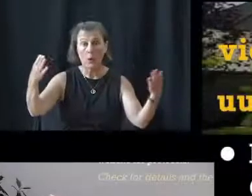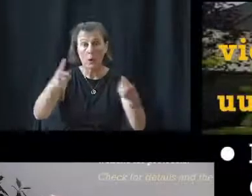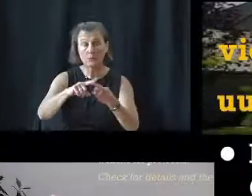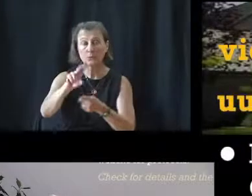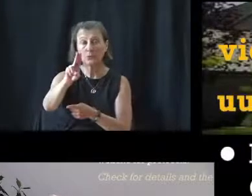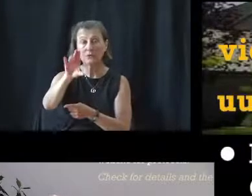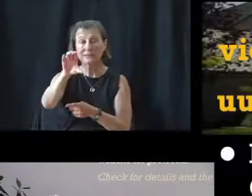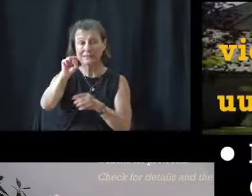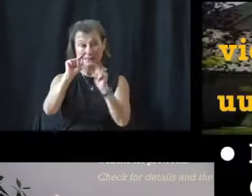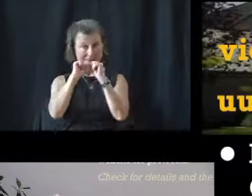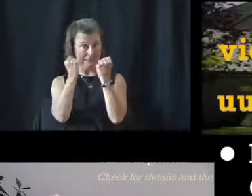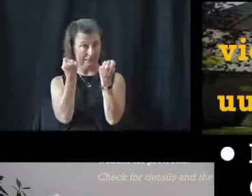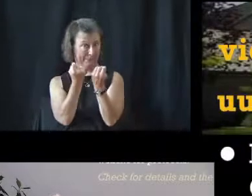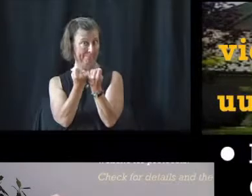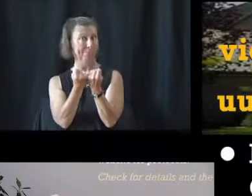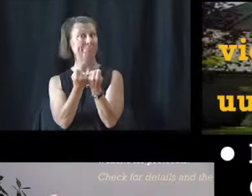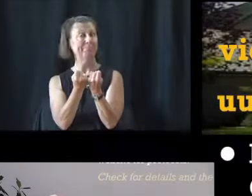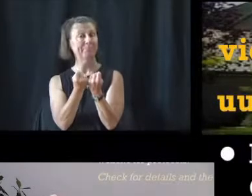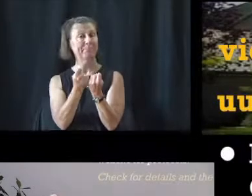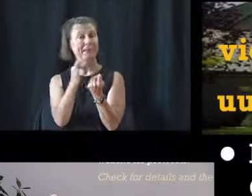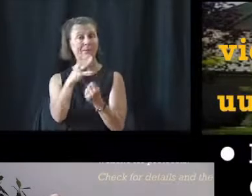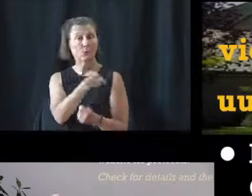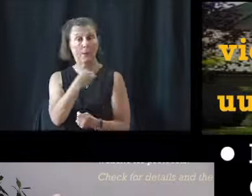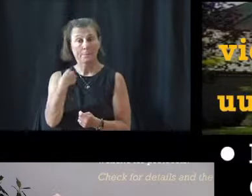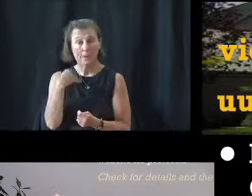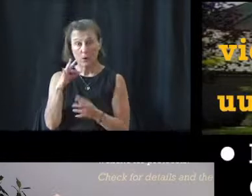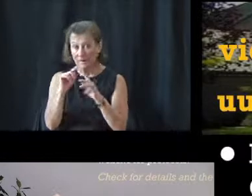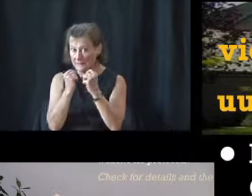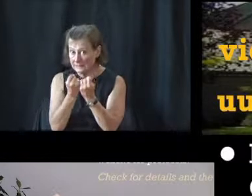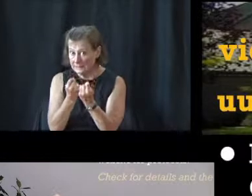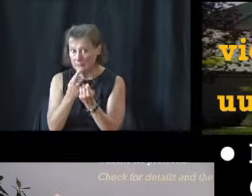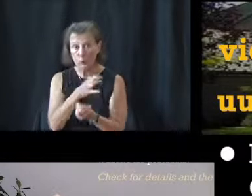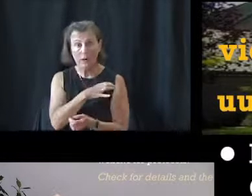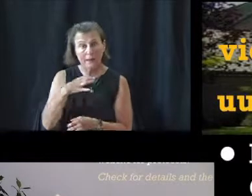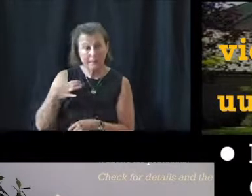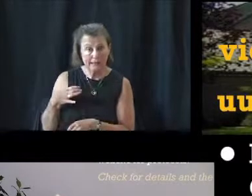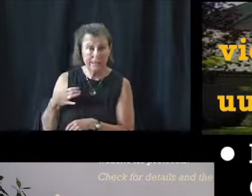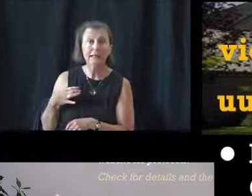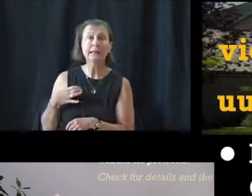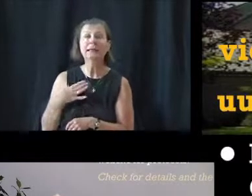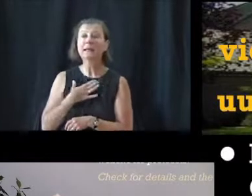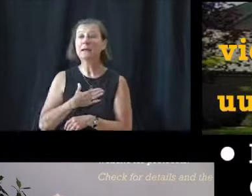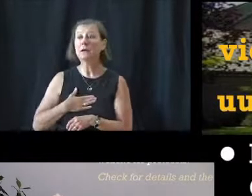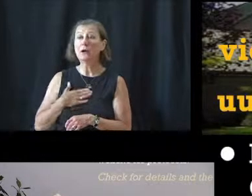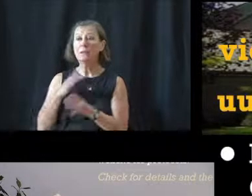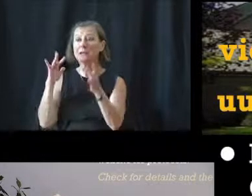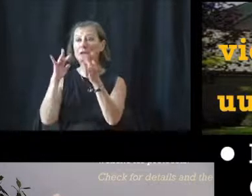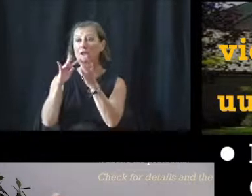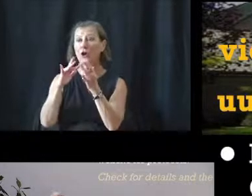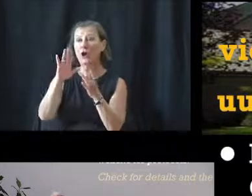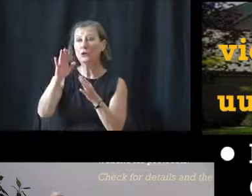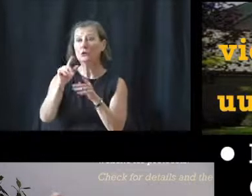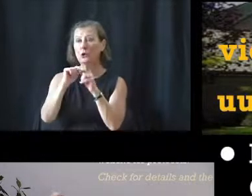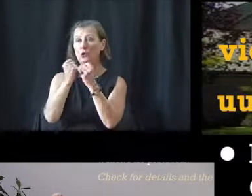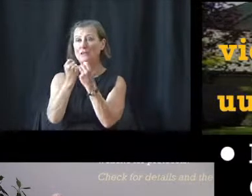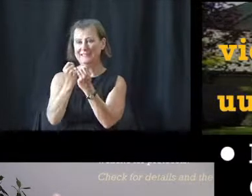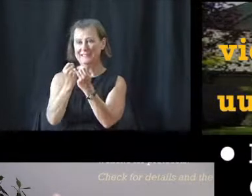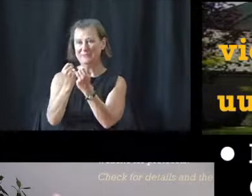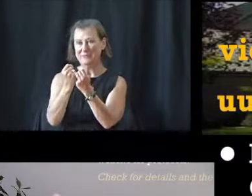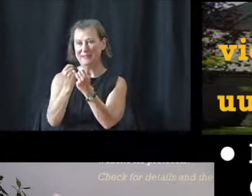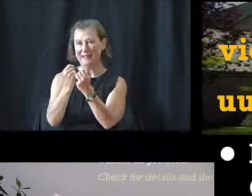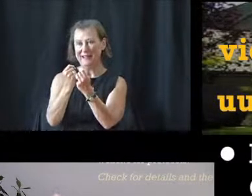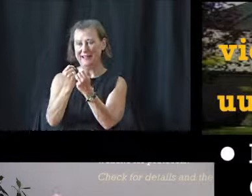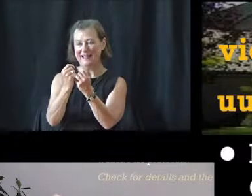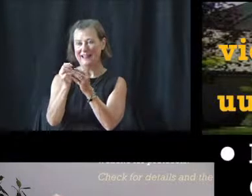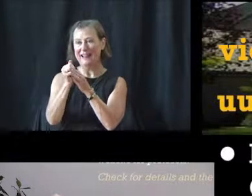UUCS teams, and if you're a member of a team or a committee, please contact your team leader to learn more